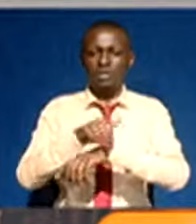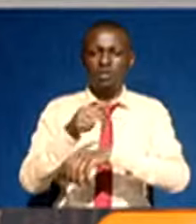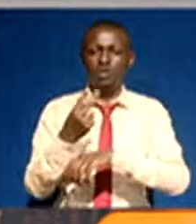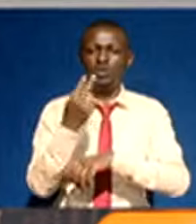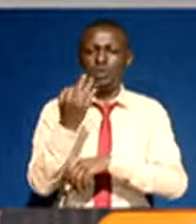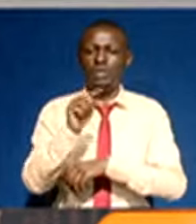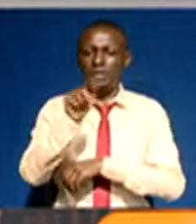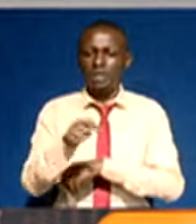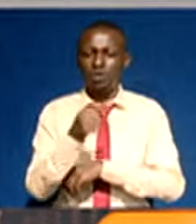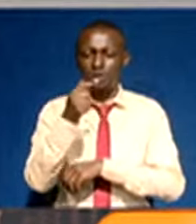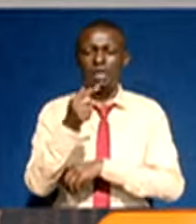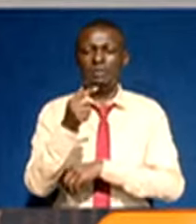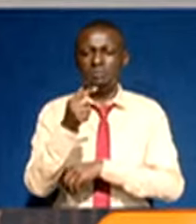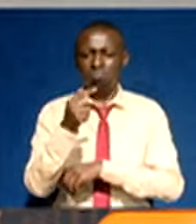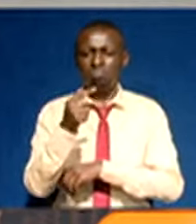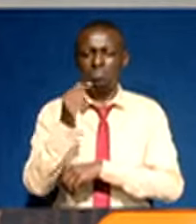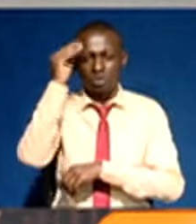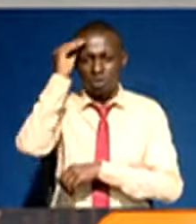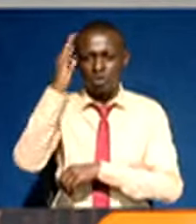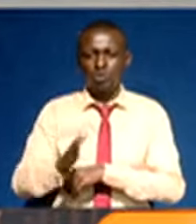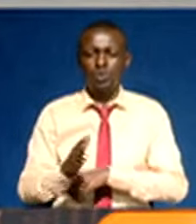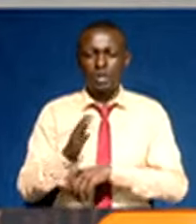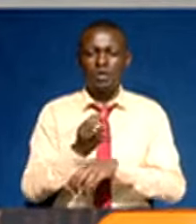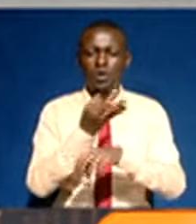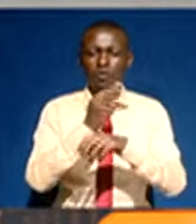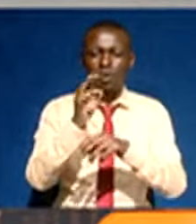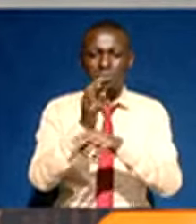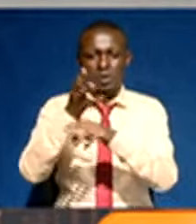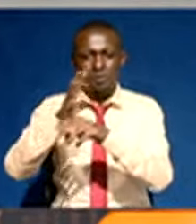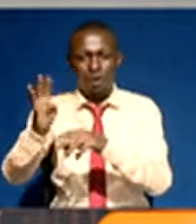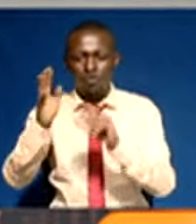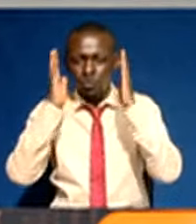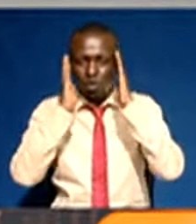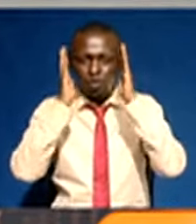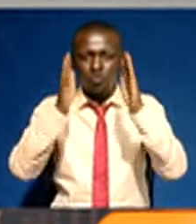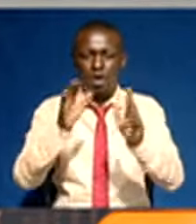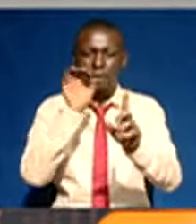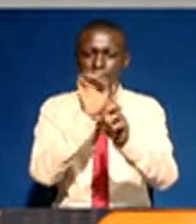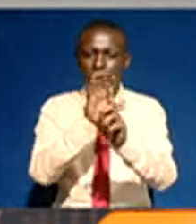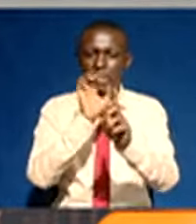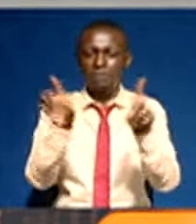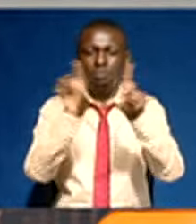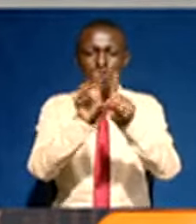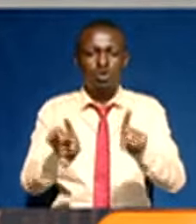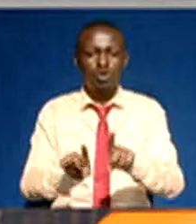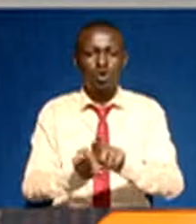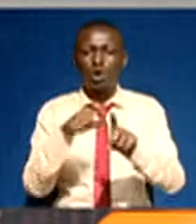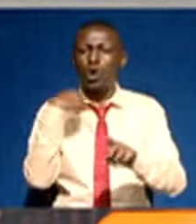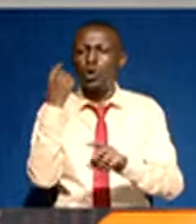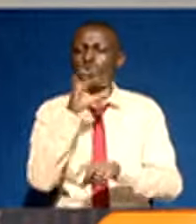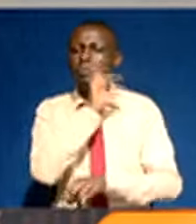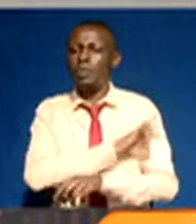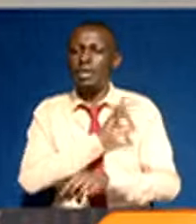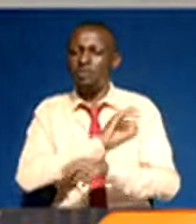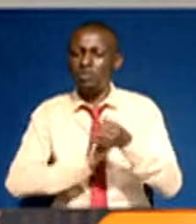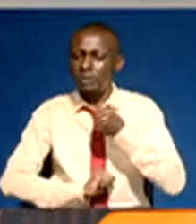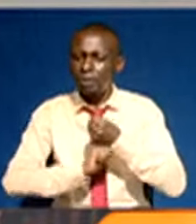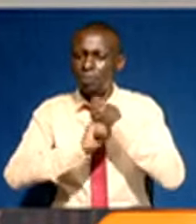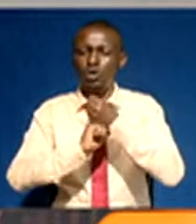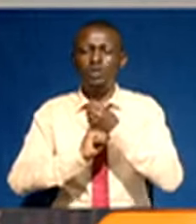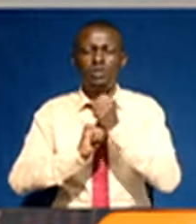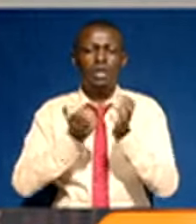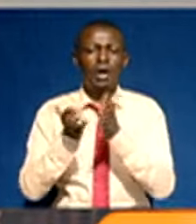23,101 Form 3 and Form 4 students and is focused on mentorship and nurturing the beneficiaries on leadership